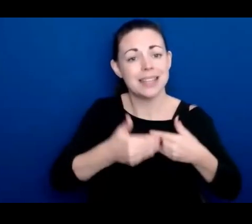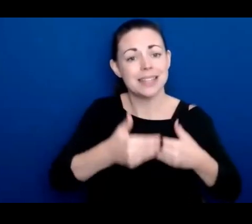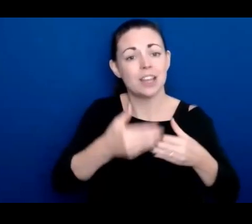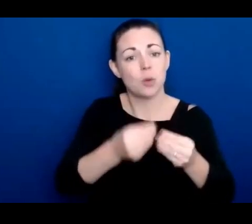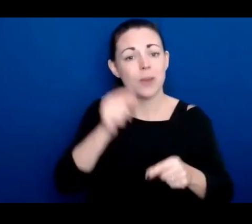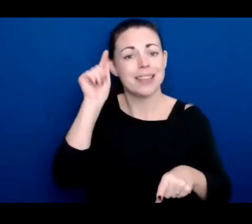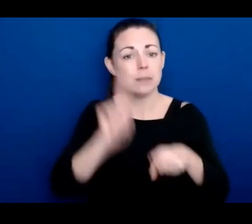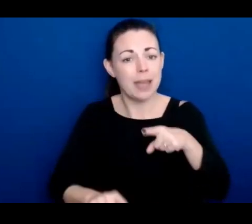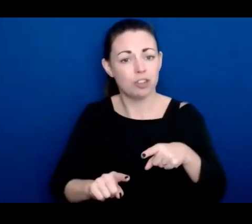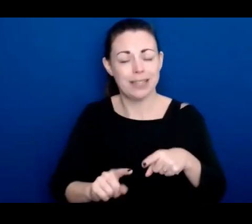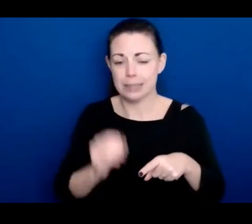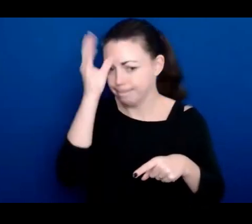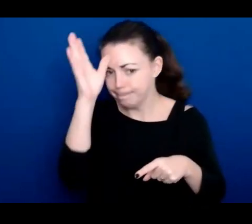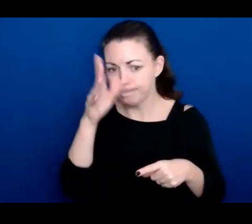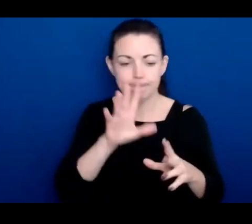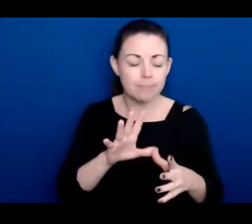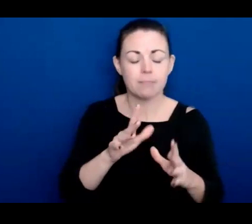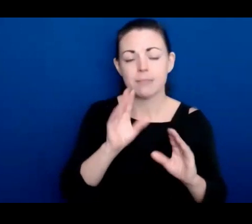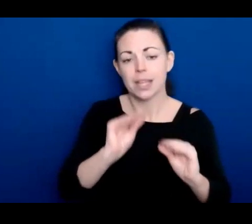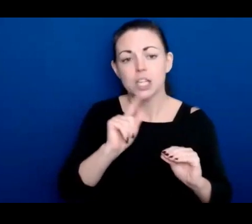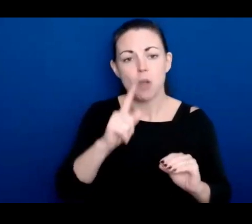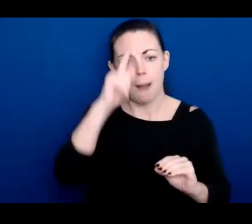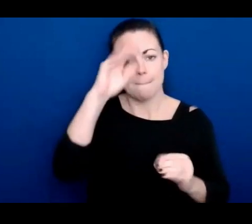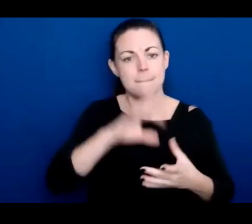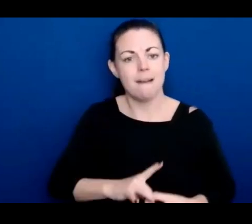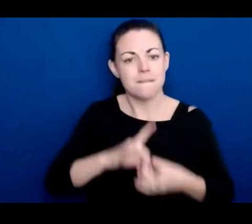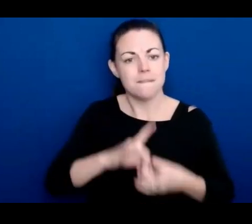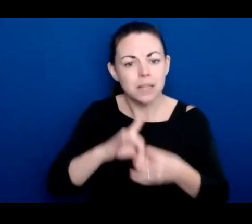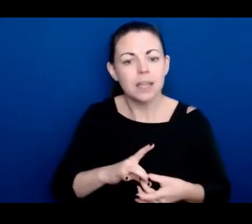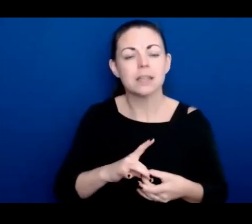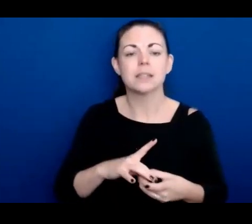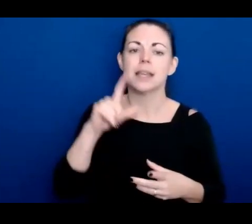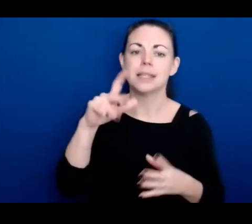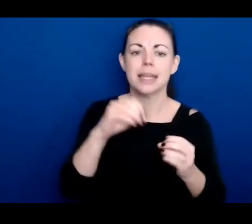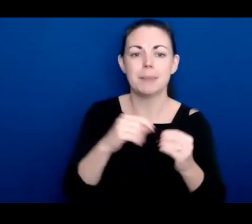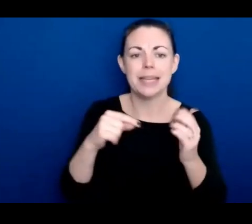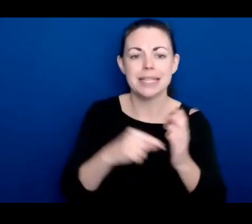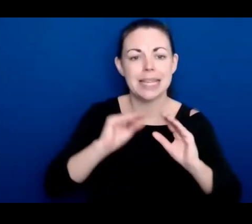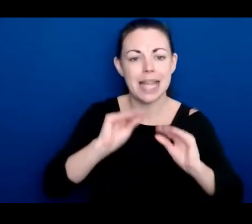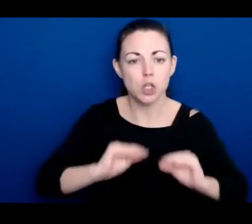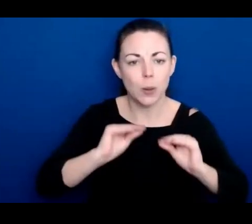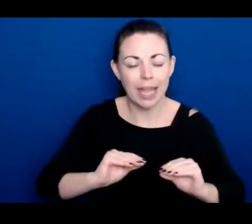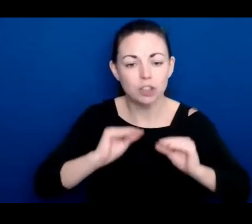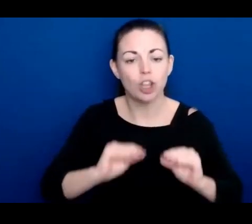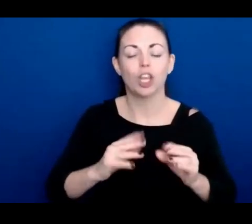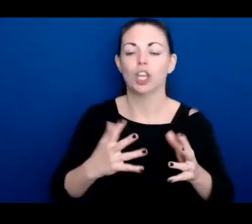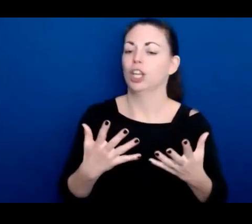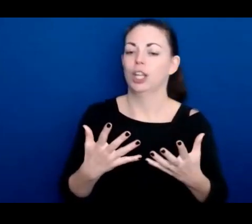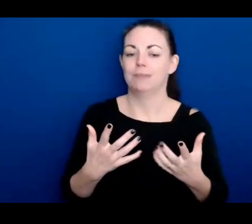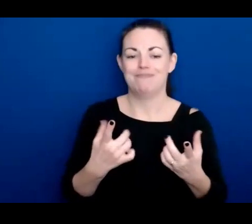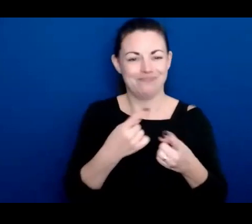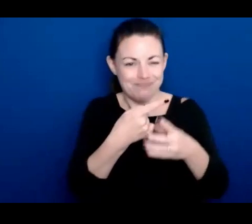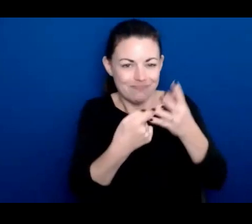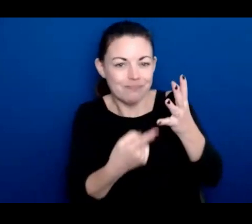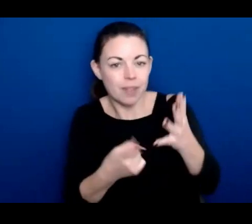and it's all about mindfulness, CBT, education, all that sort of stuff. And